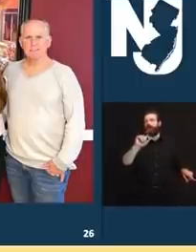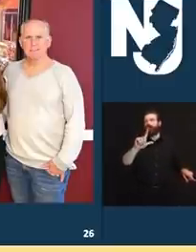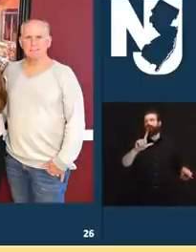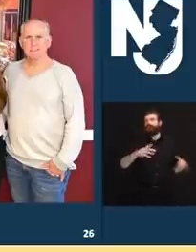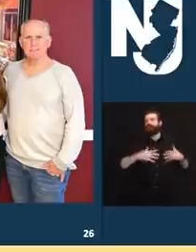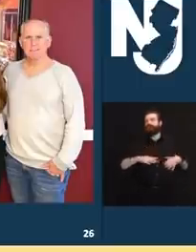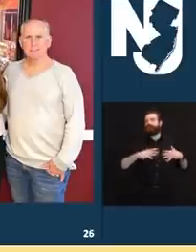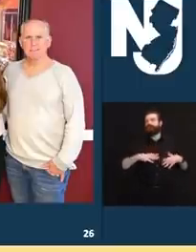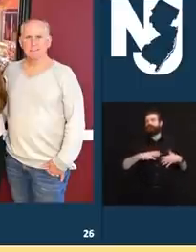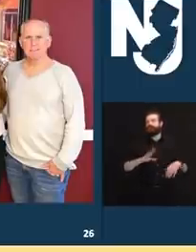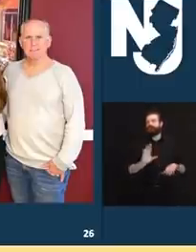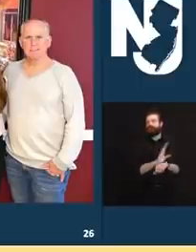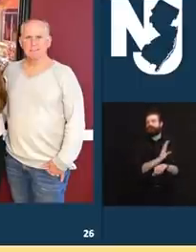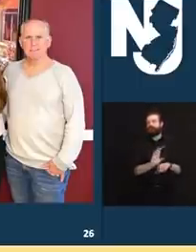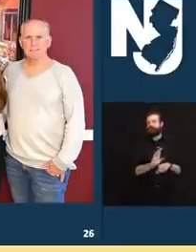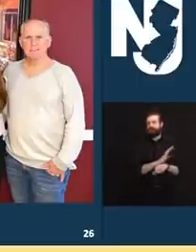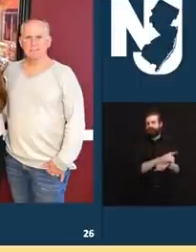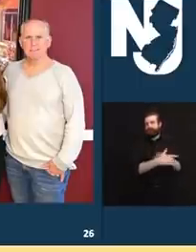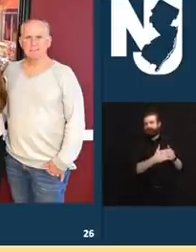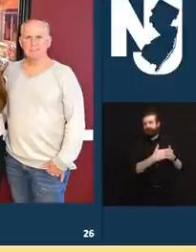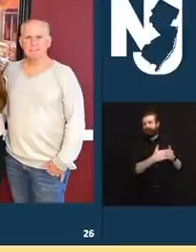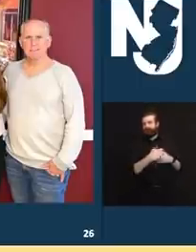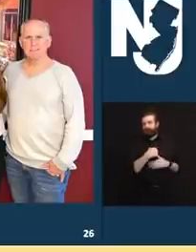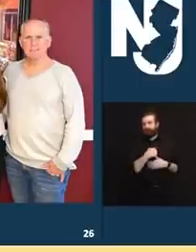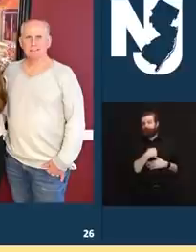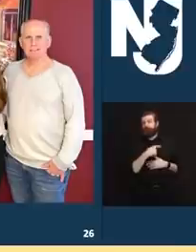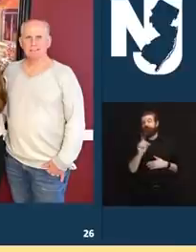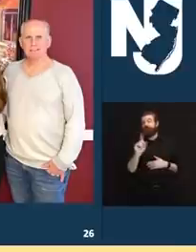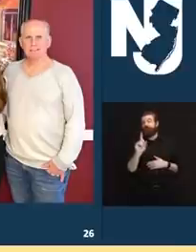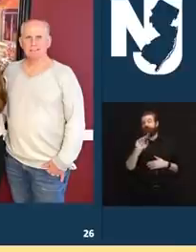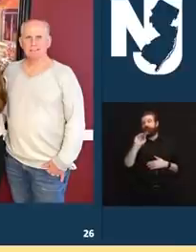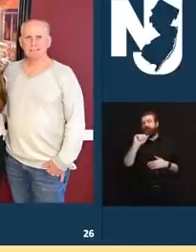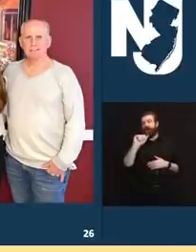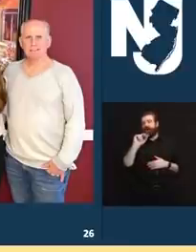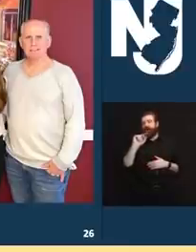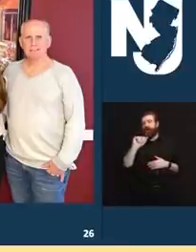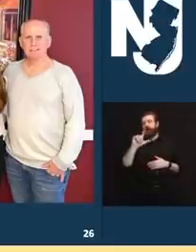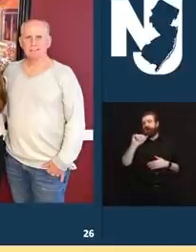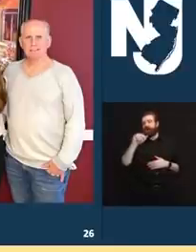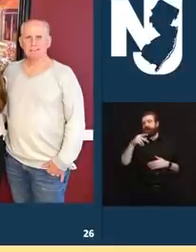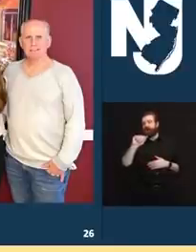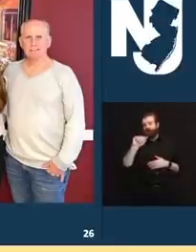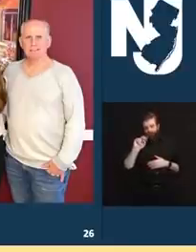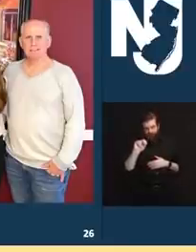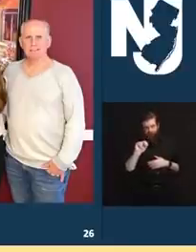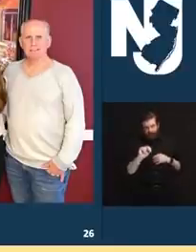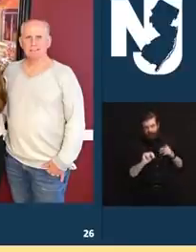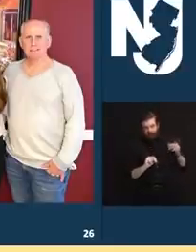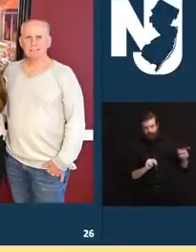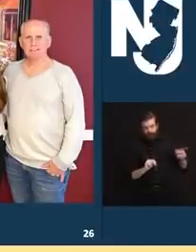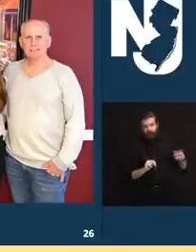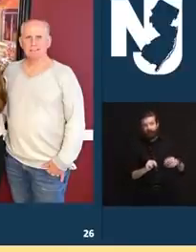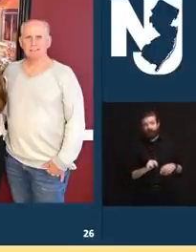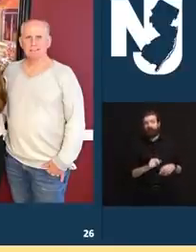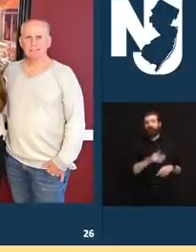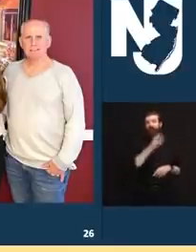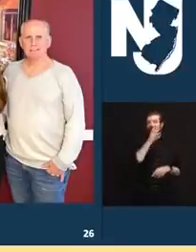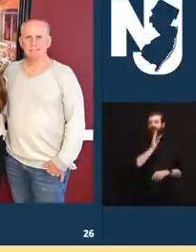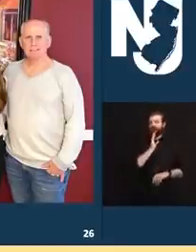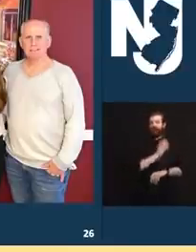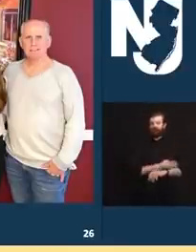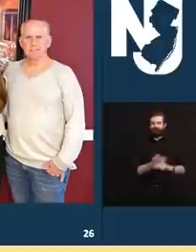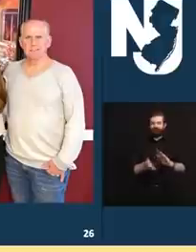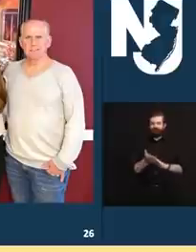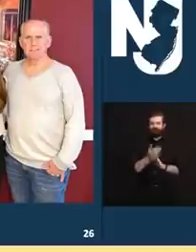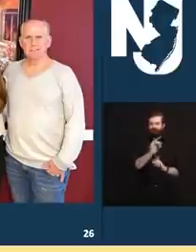Manalapan, run by the mother-daughter duo of Lucy and Nicole Altman, that's the two on the left, and which also